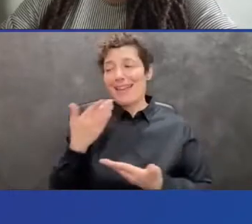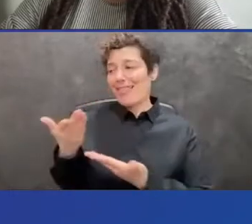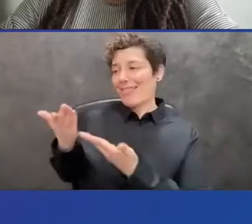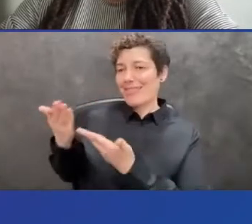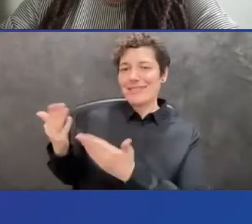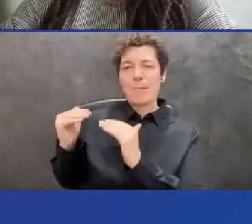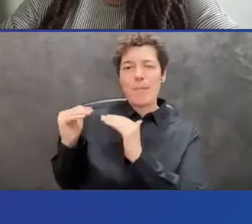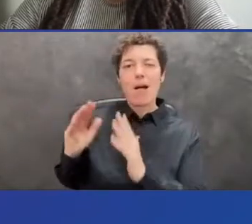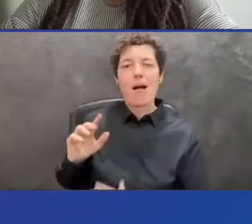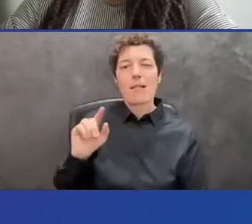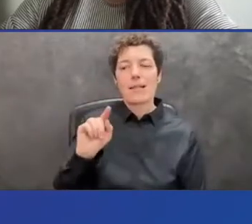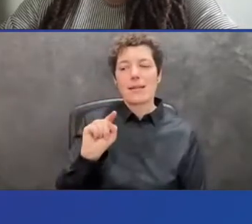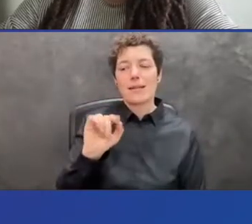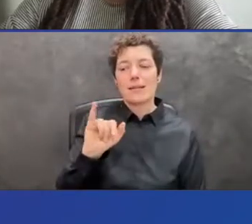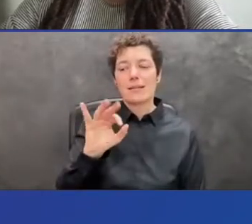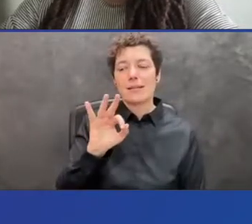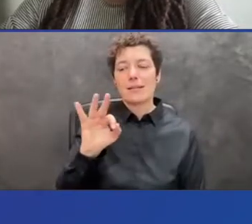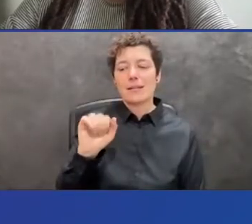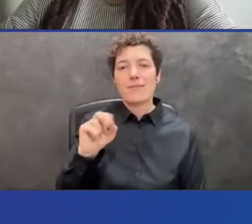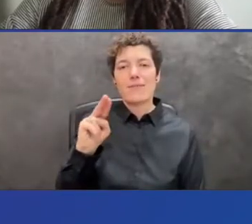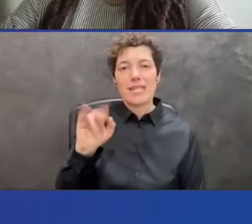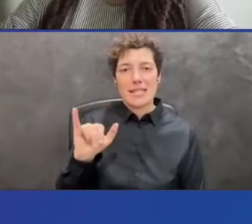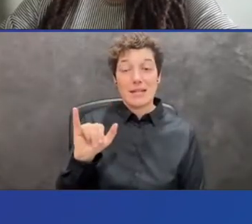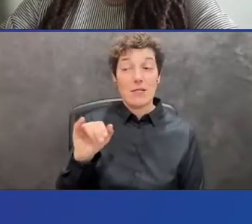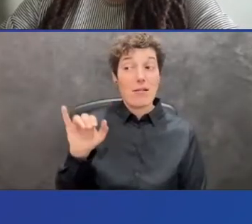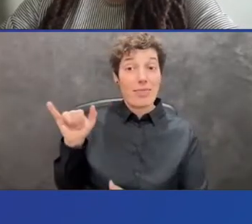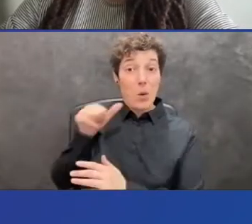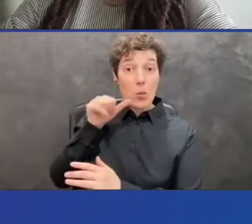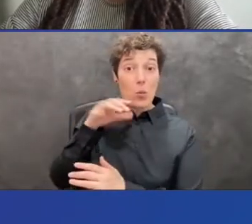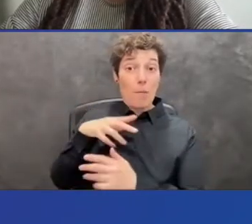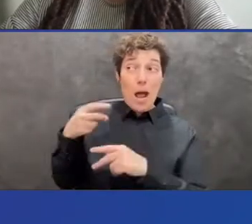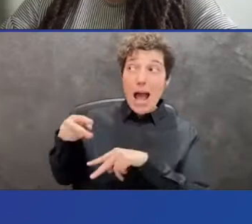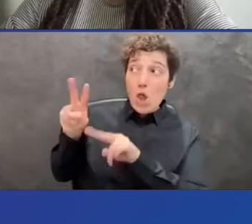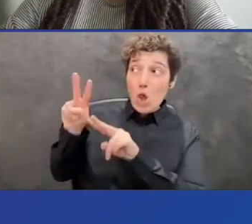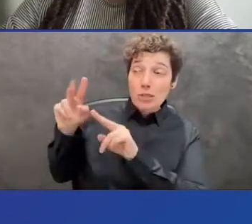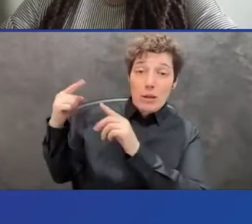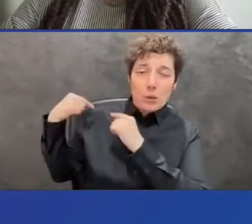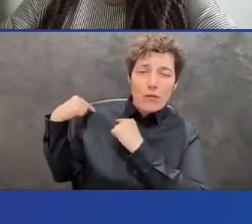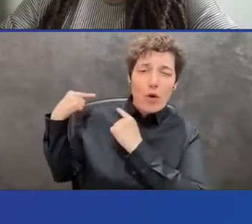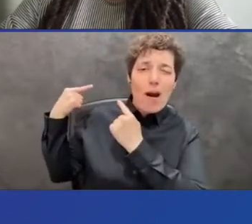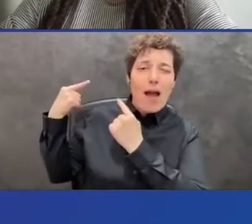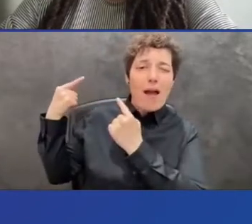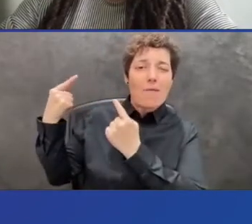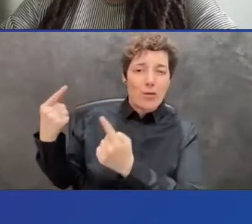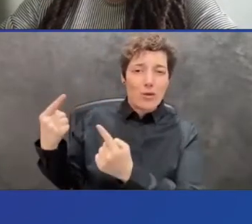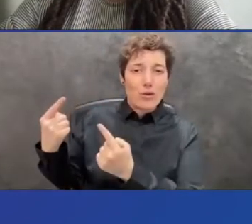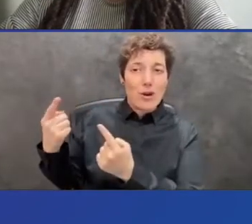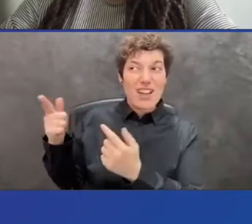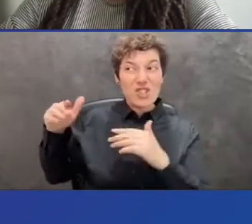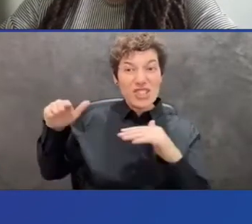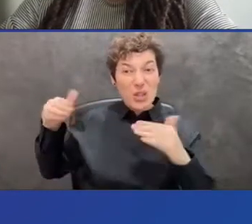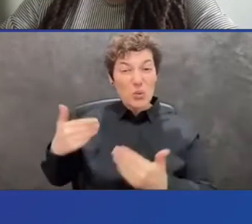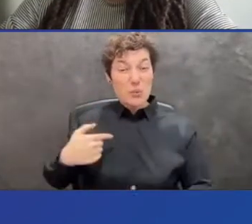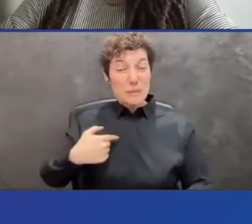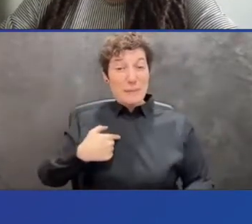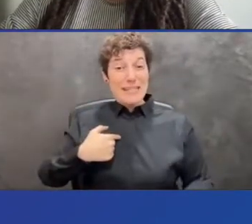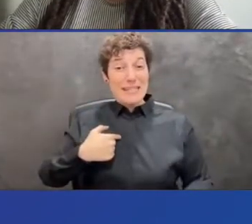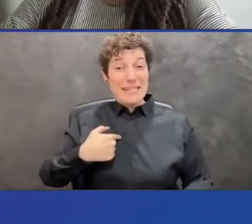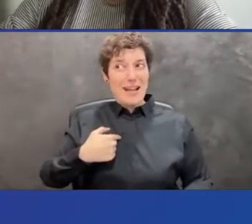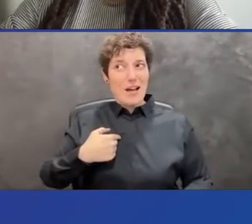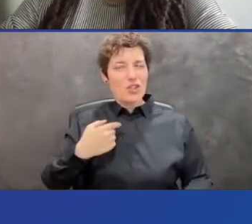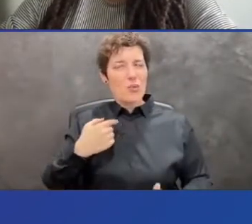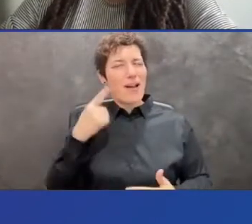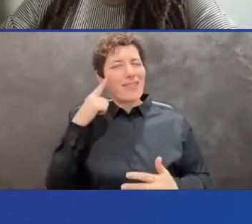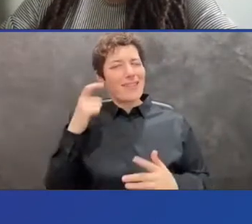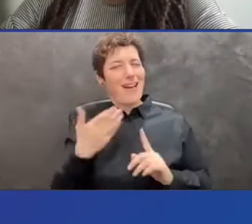up to forever. And it also cemented in my mind, like, you have to level up because this is where you are now.